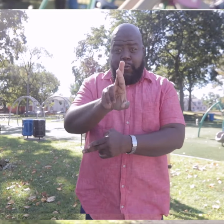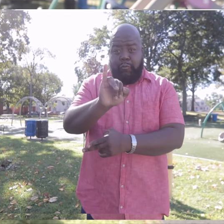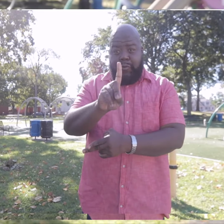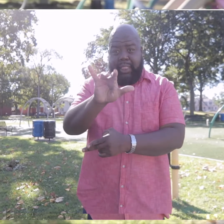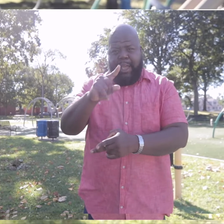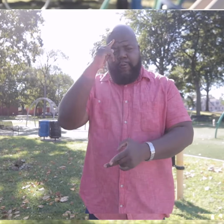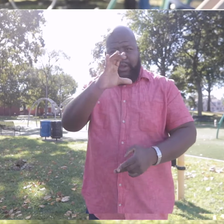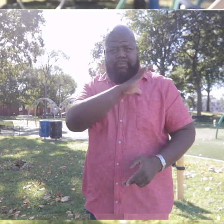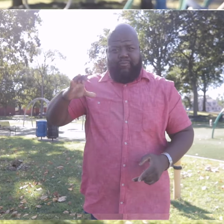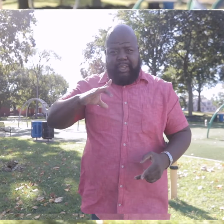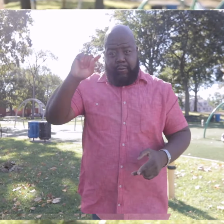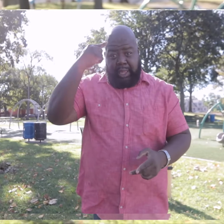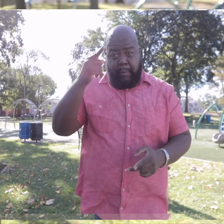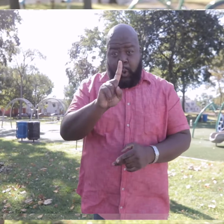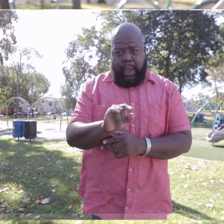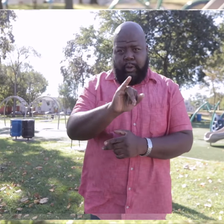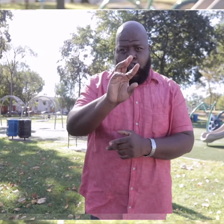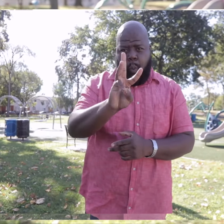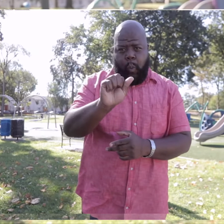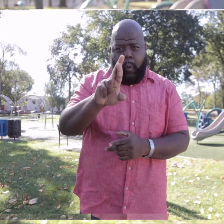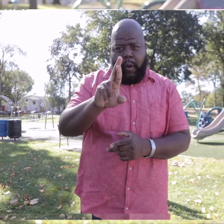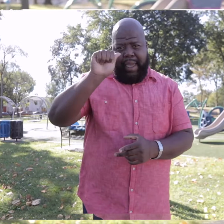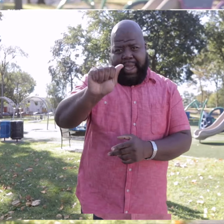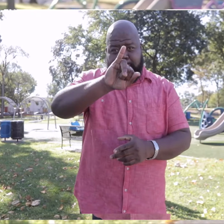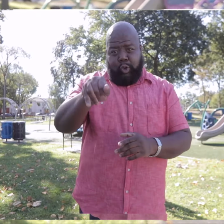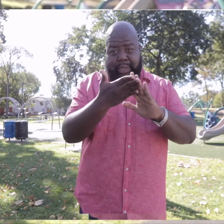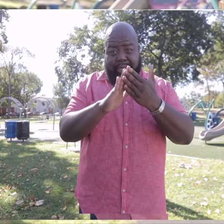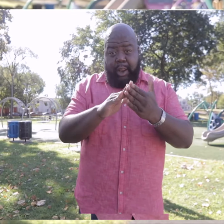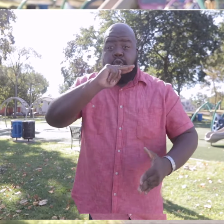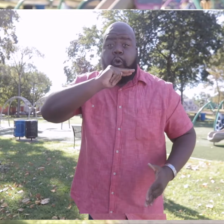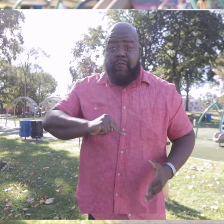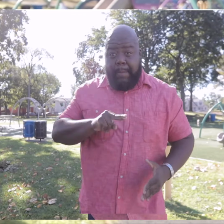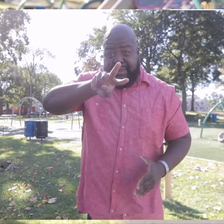Councilwoman Denise Ridley. Let's put her back into the seat so she